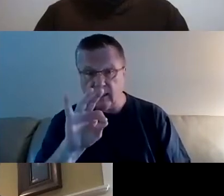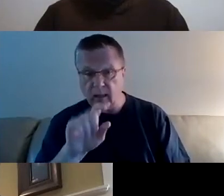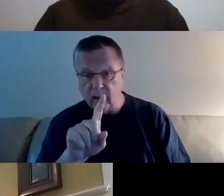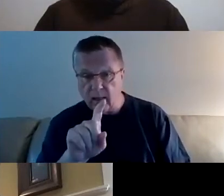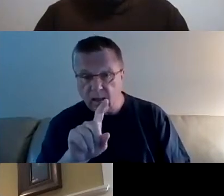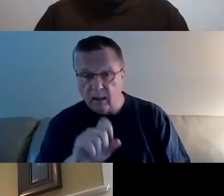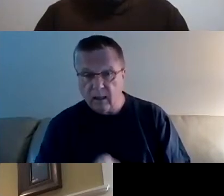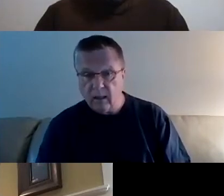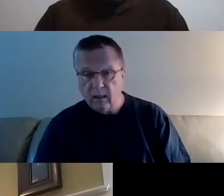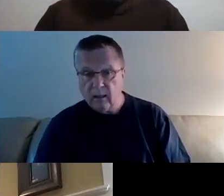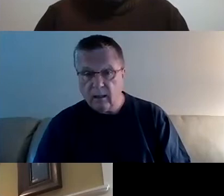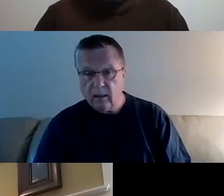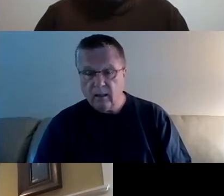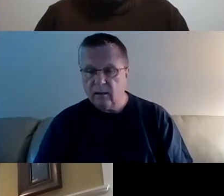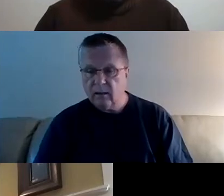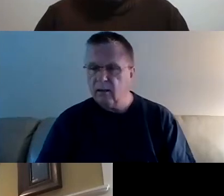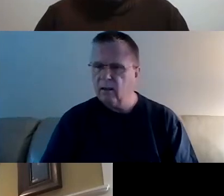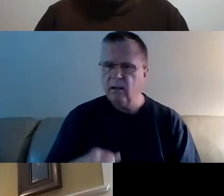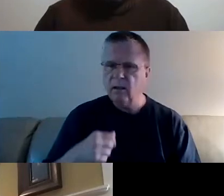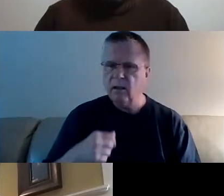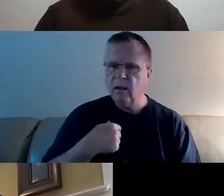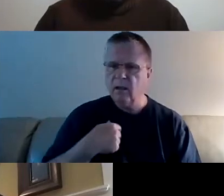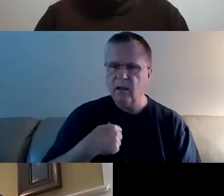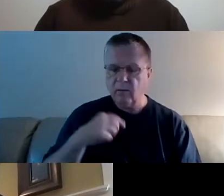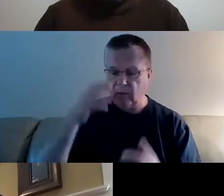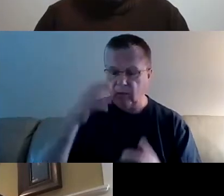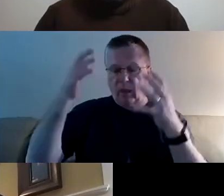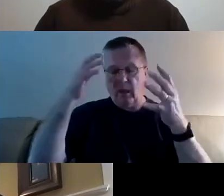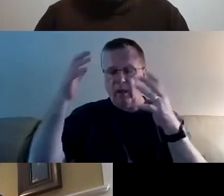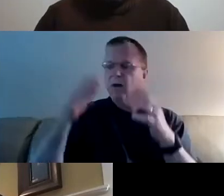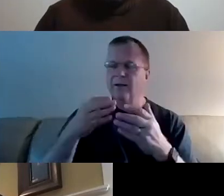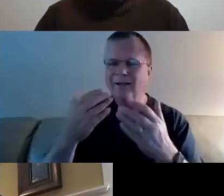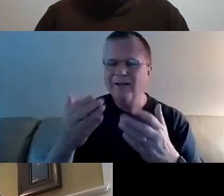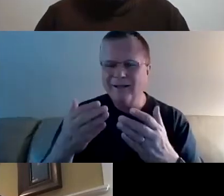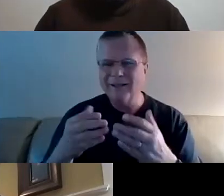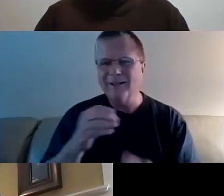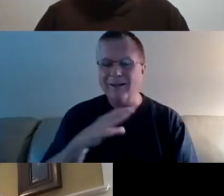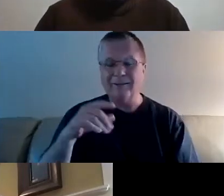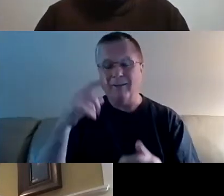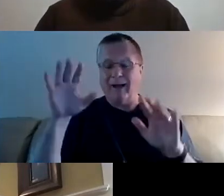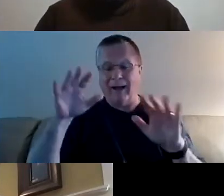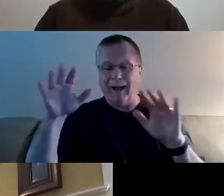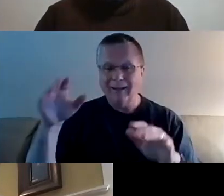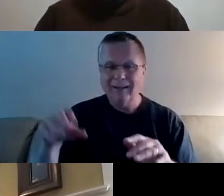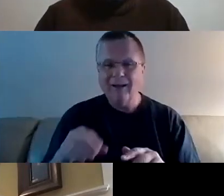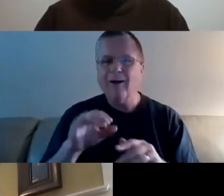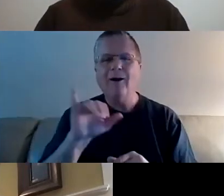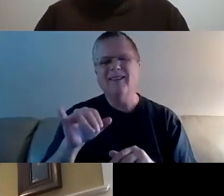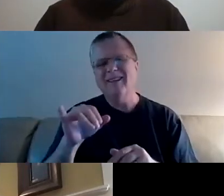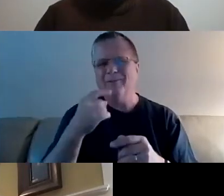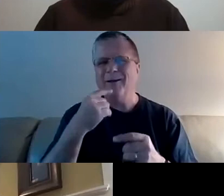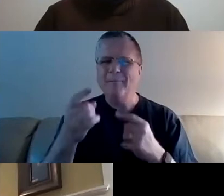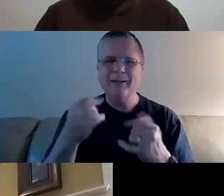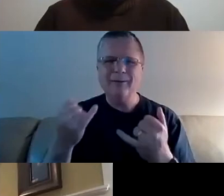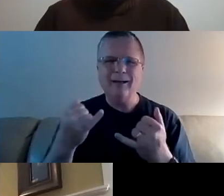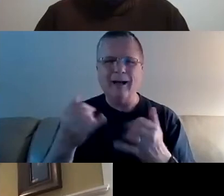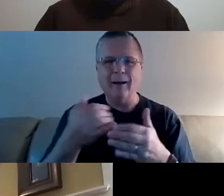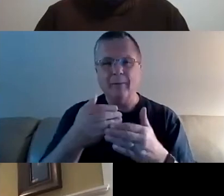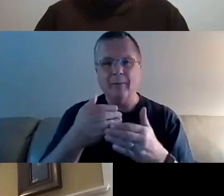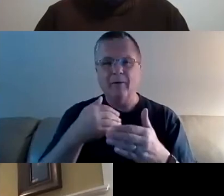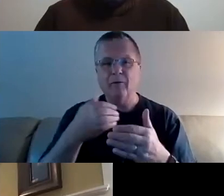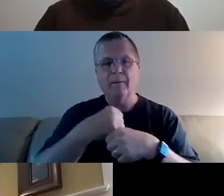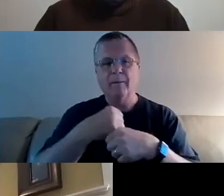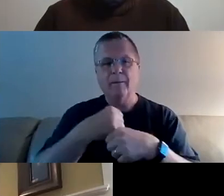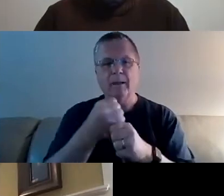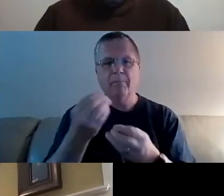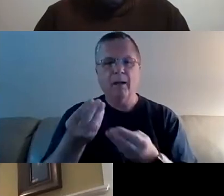I was spacing out. Thank you, Councilman. Motion to waive rule 8. Also, you know, I might as well mention before I make that motion, since